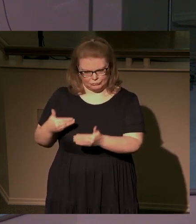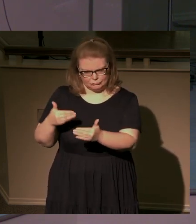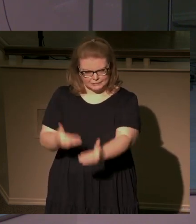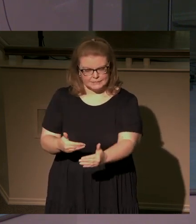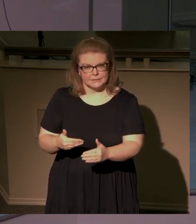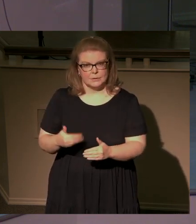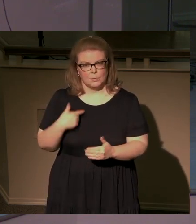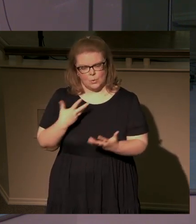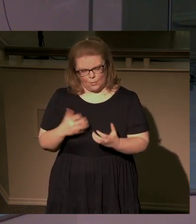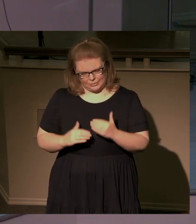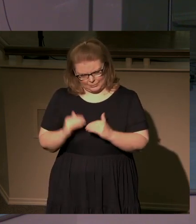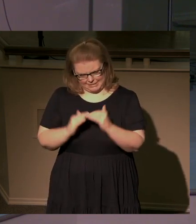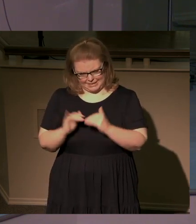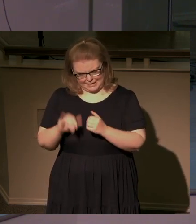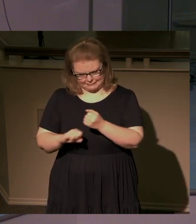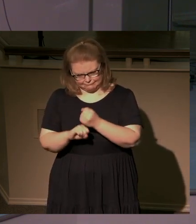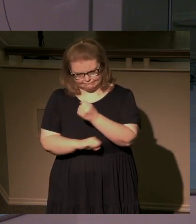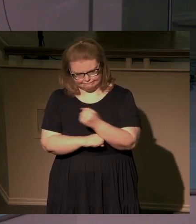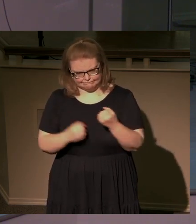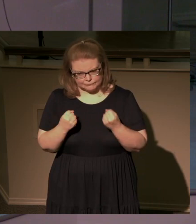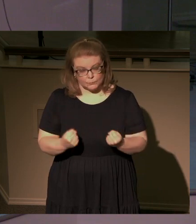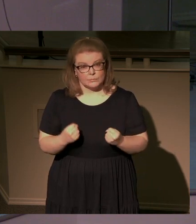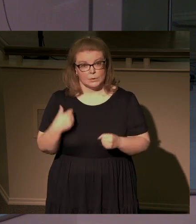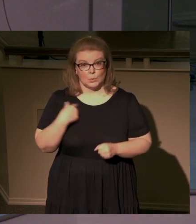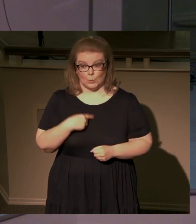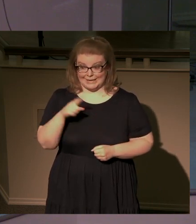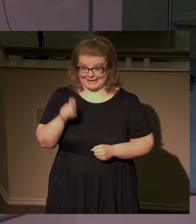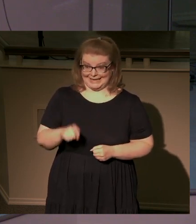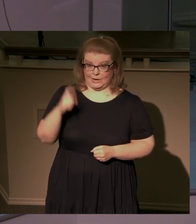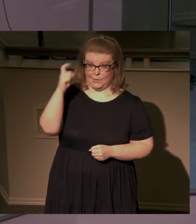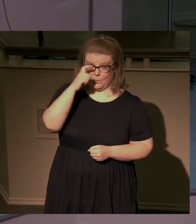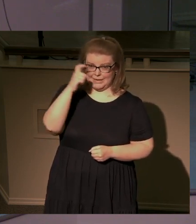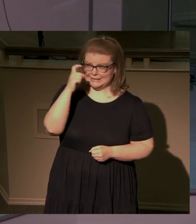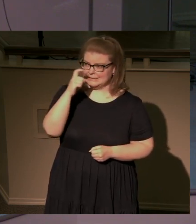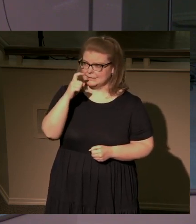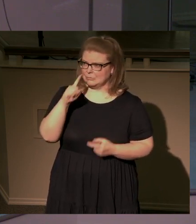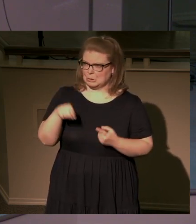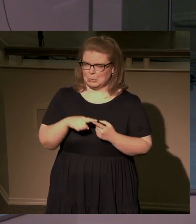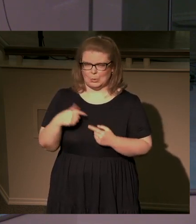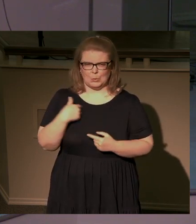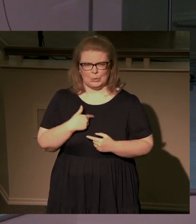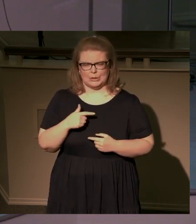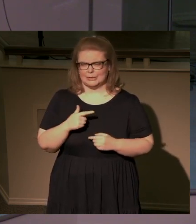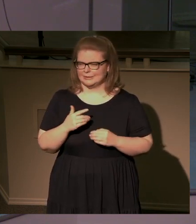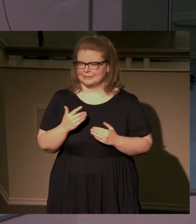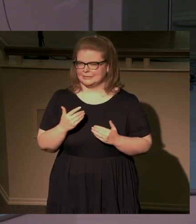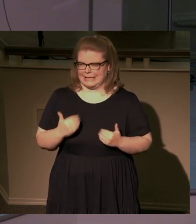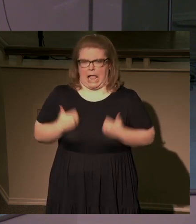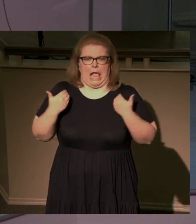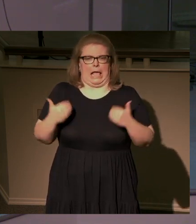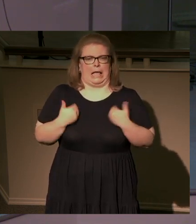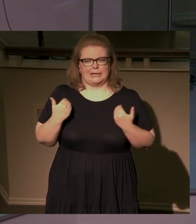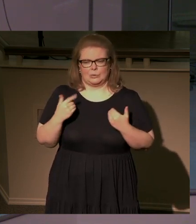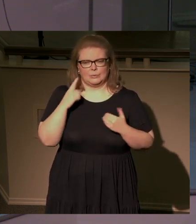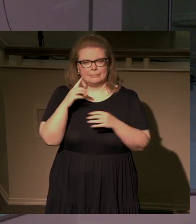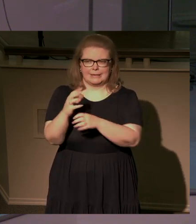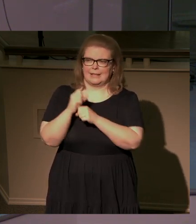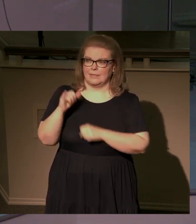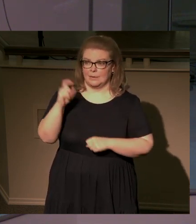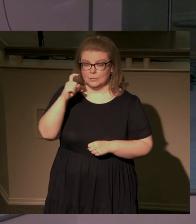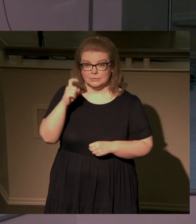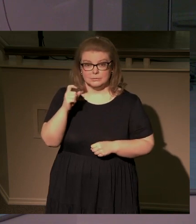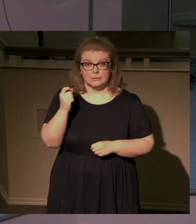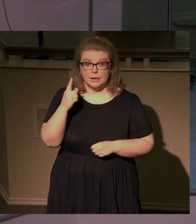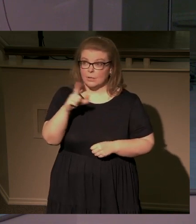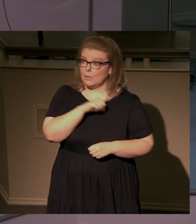heritage, is we need wisdom at a time when we're often too young to have that wisdom. You notice that the Lord gives us children when